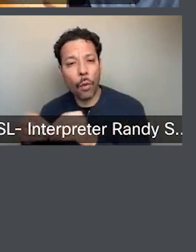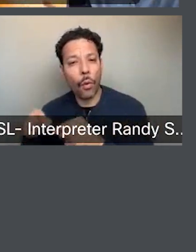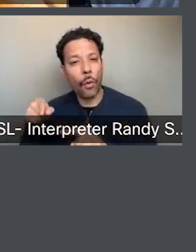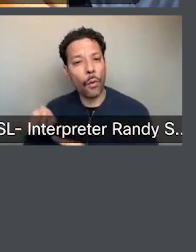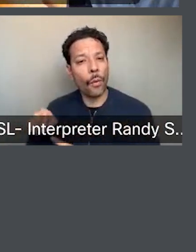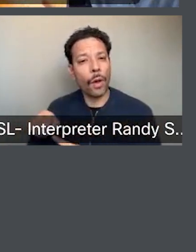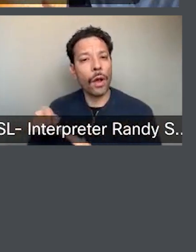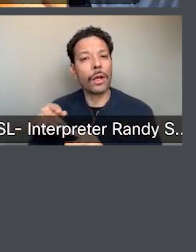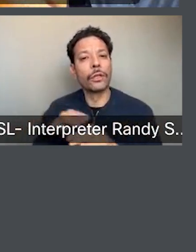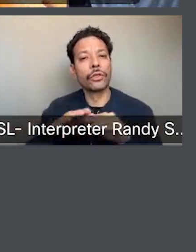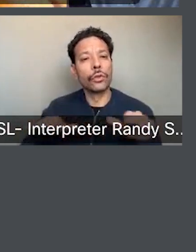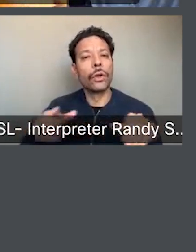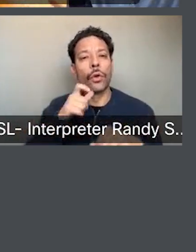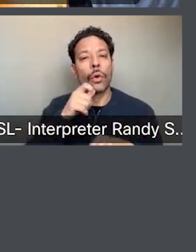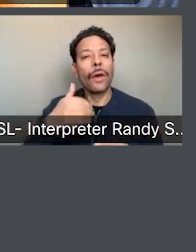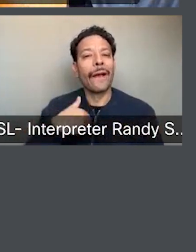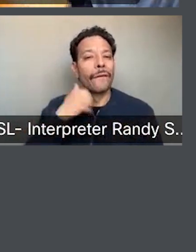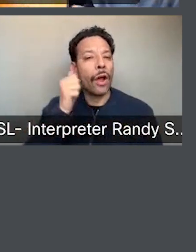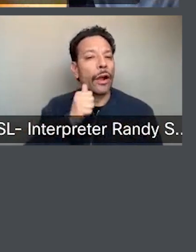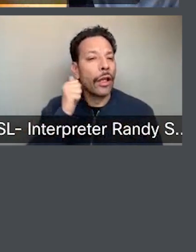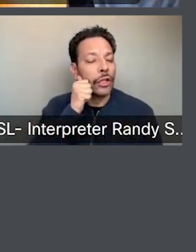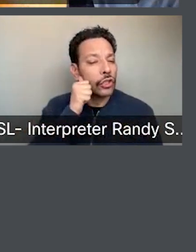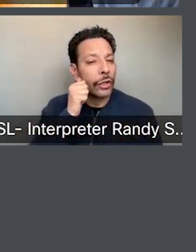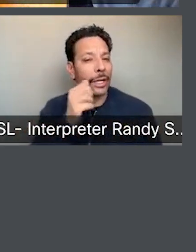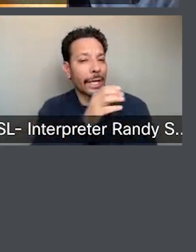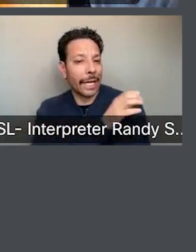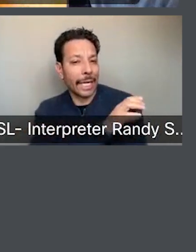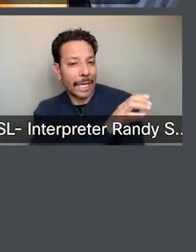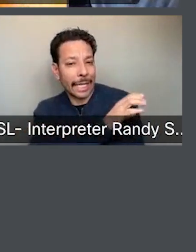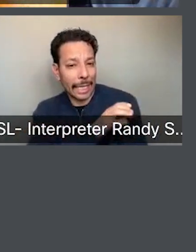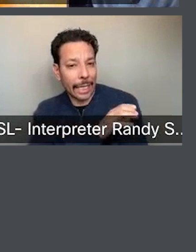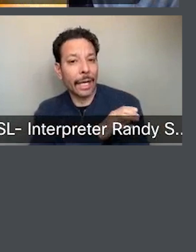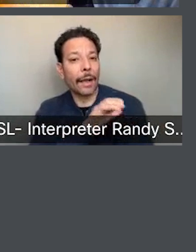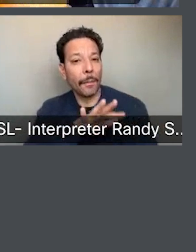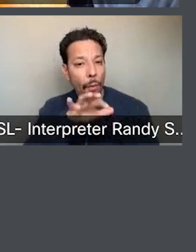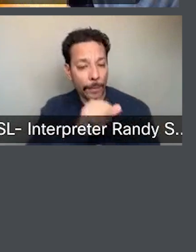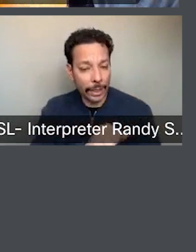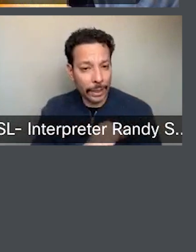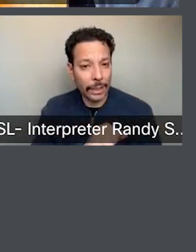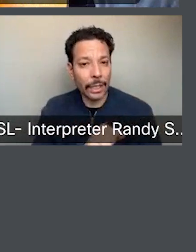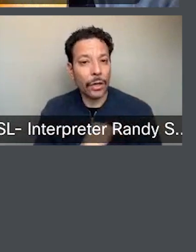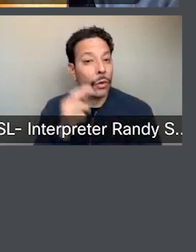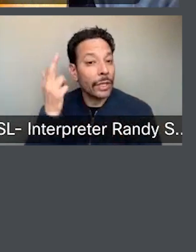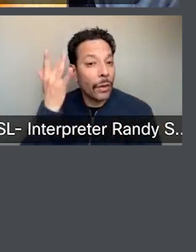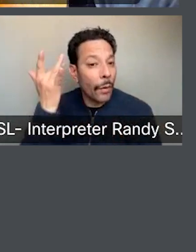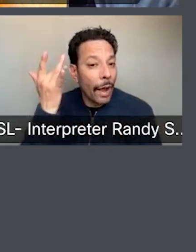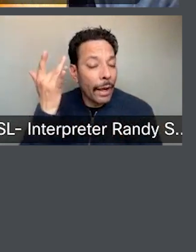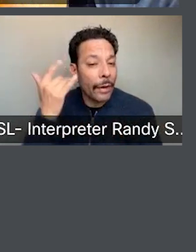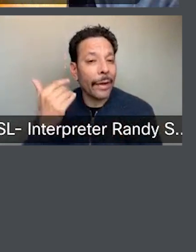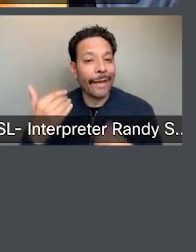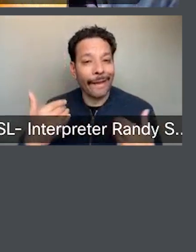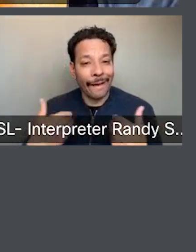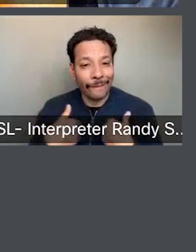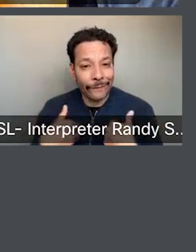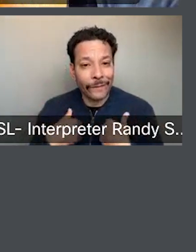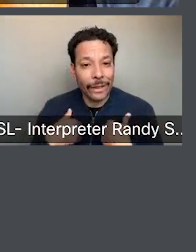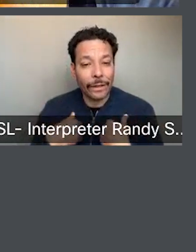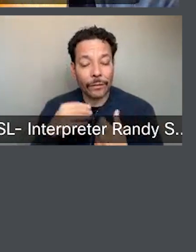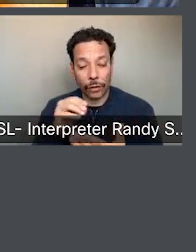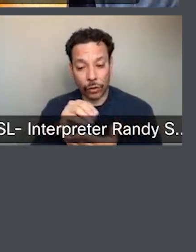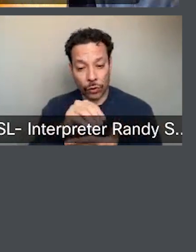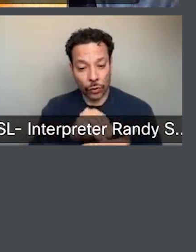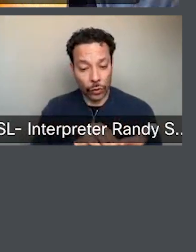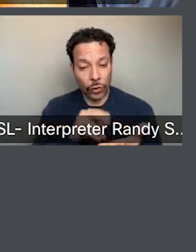children who had audiology clinic appointments. And the reason is that we have notes